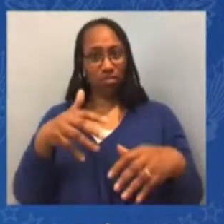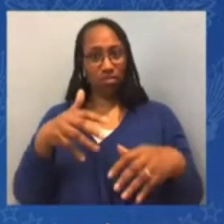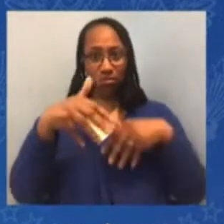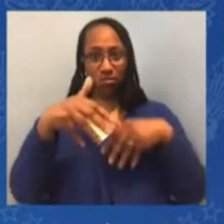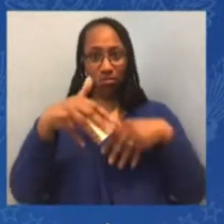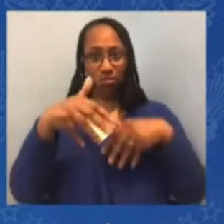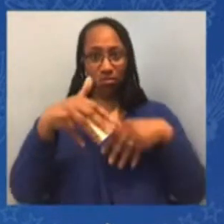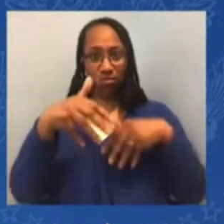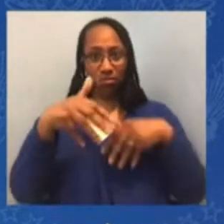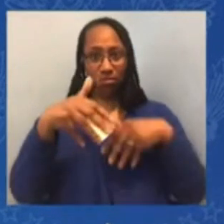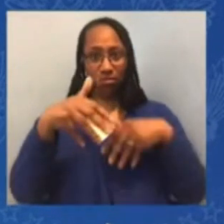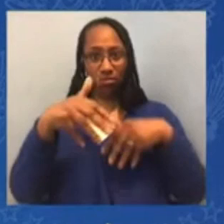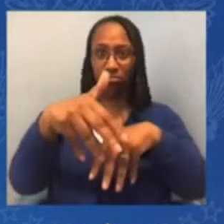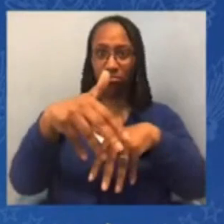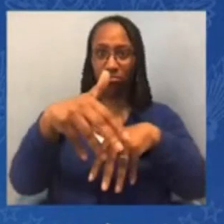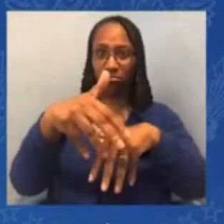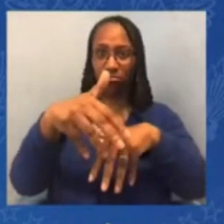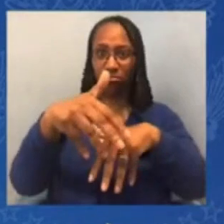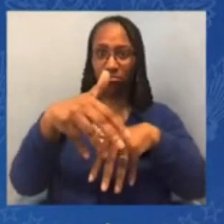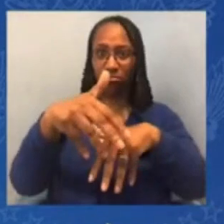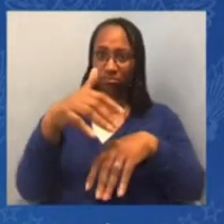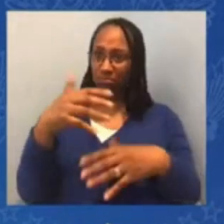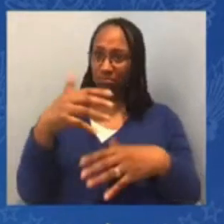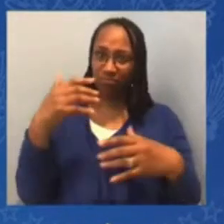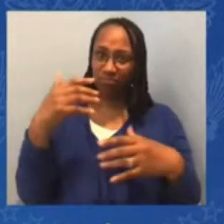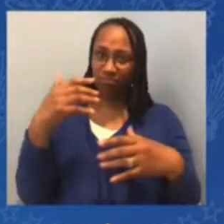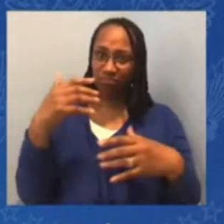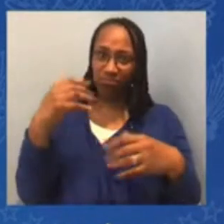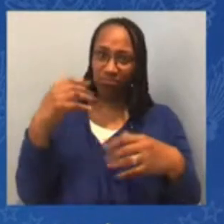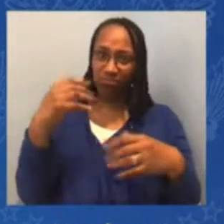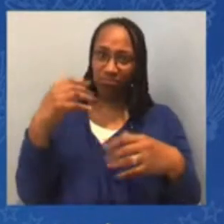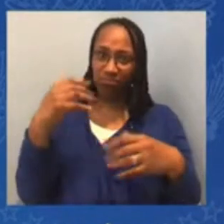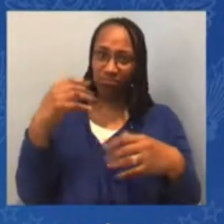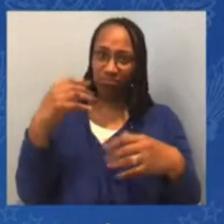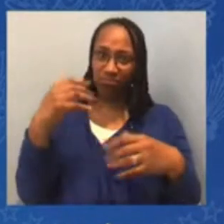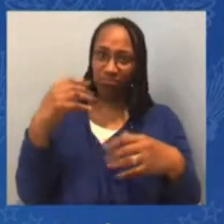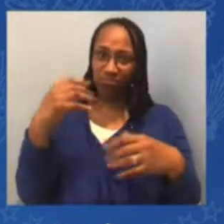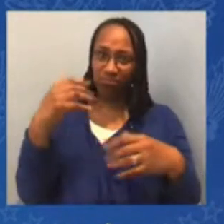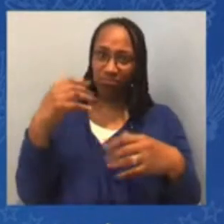earlier, but I am also joined here today by